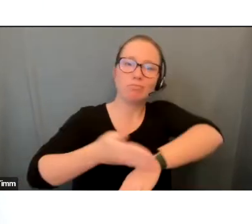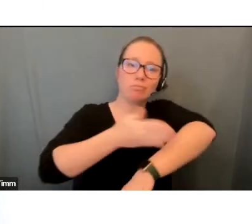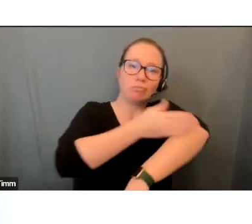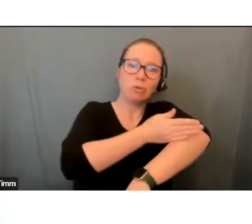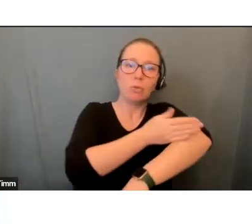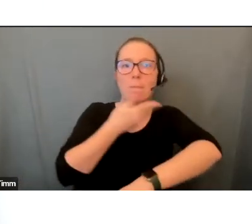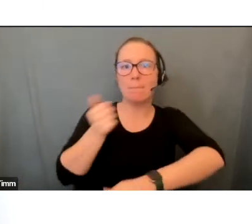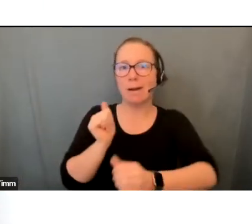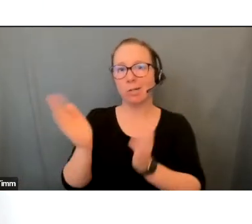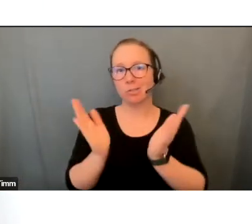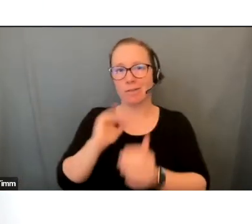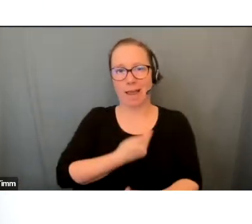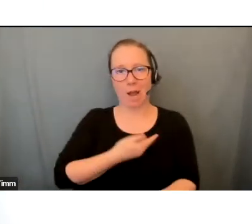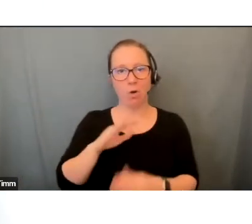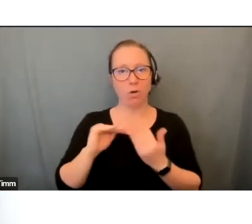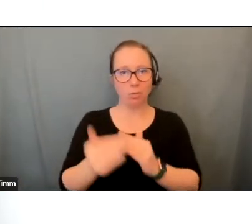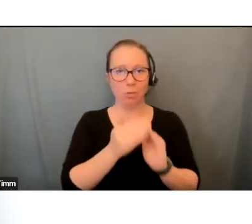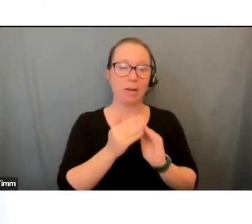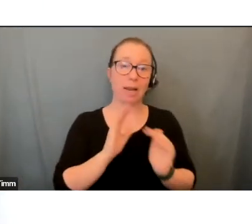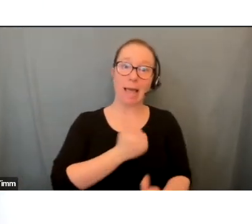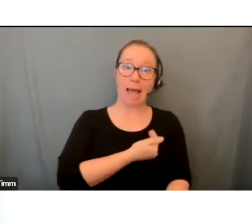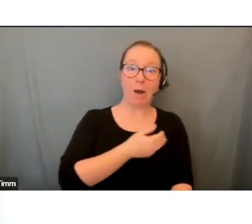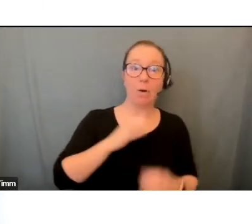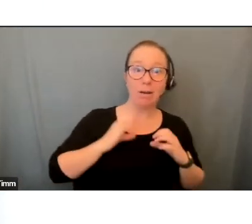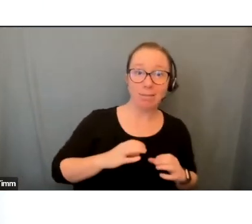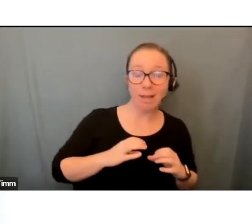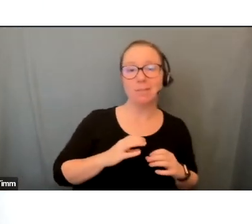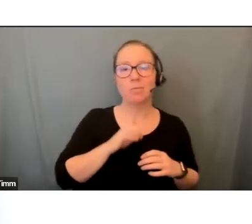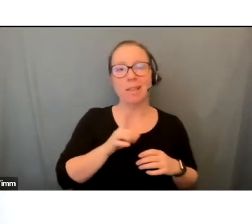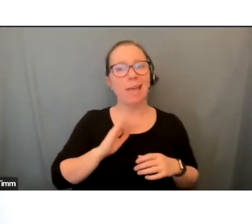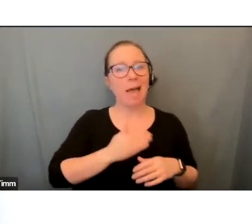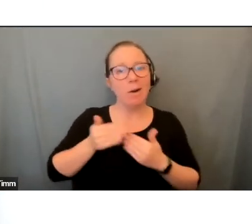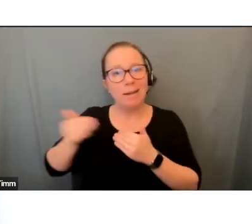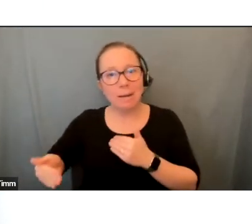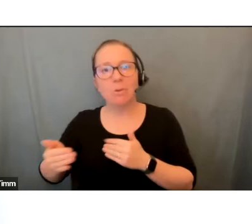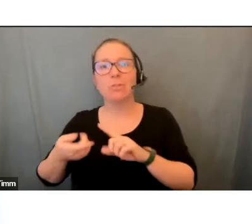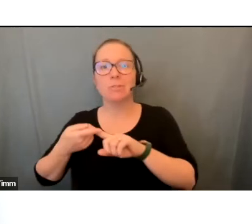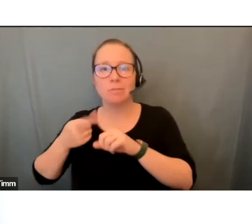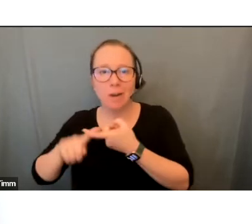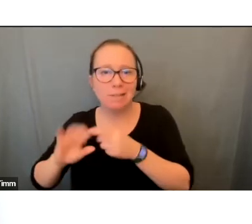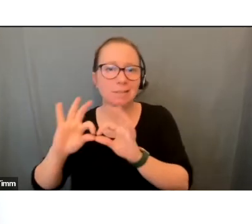community, our patients, our clients are actually our neighbors, our family, and our friends.